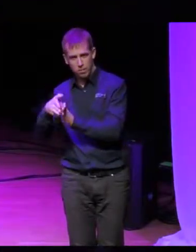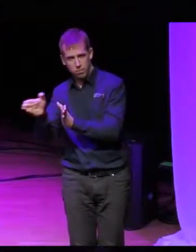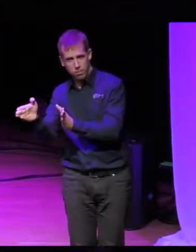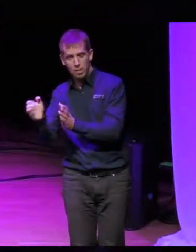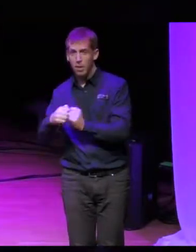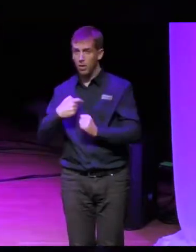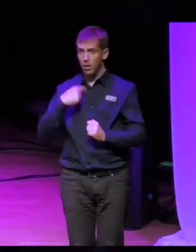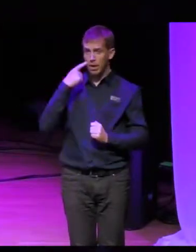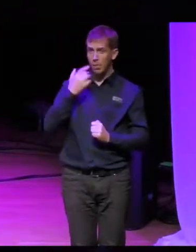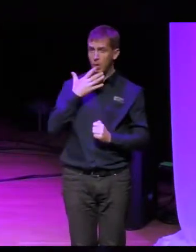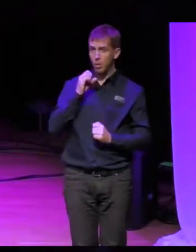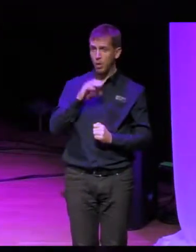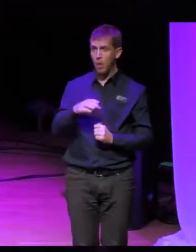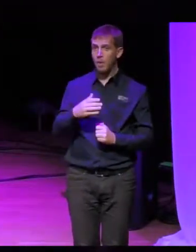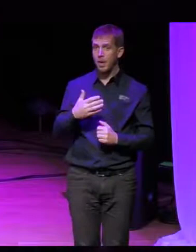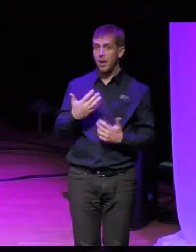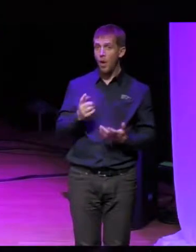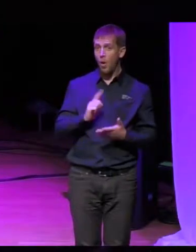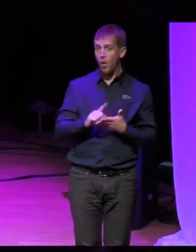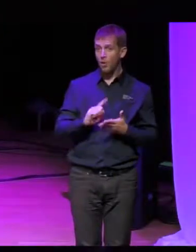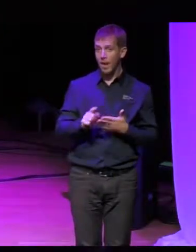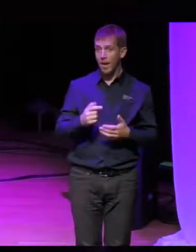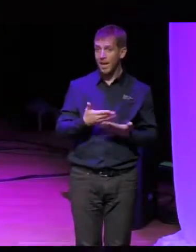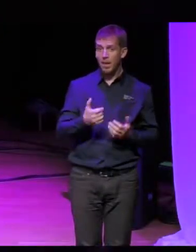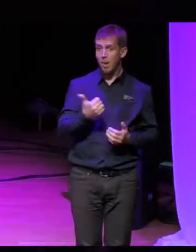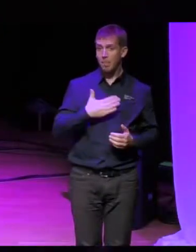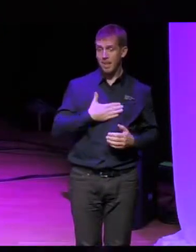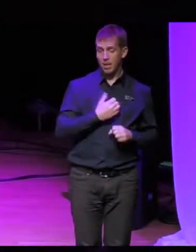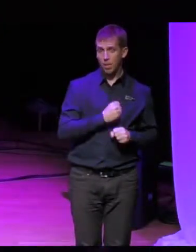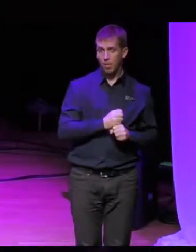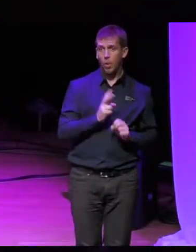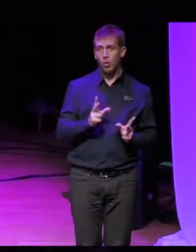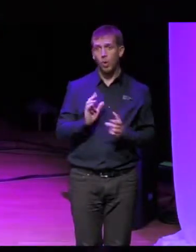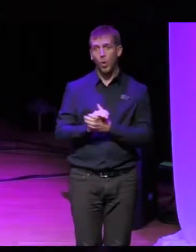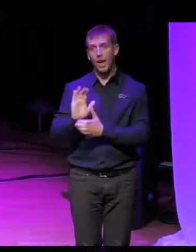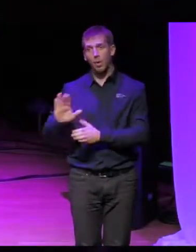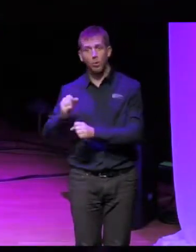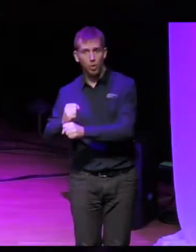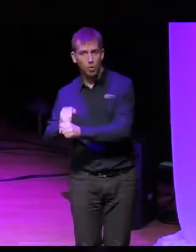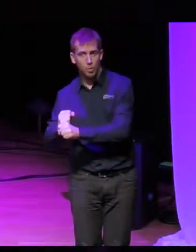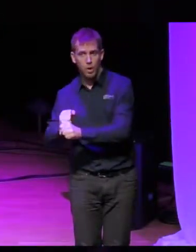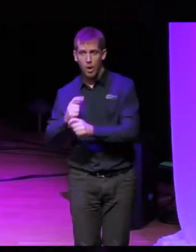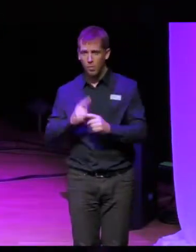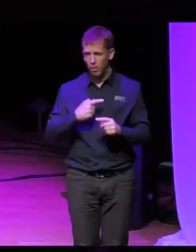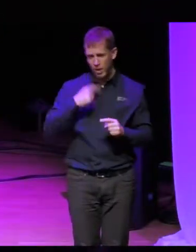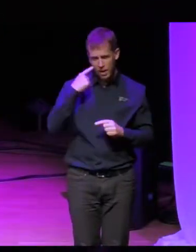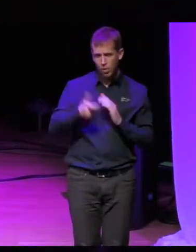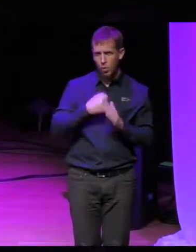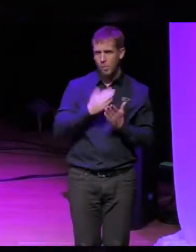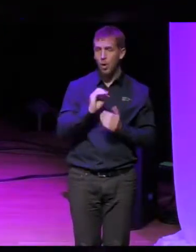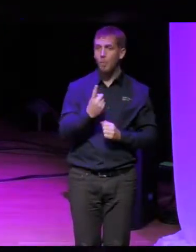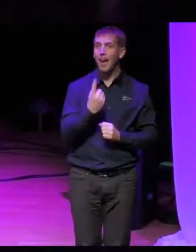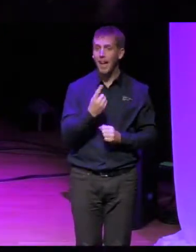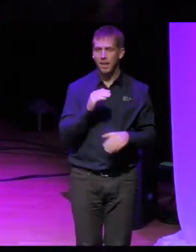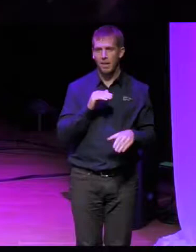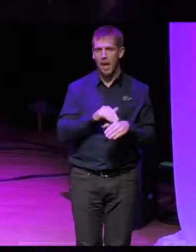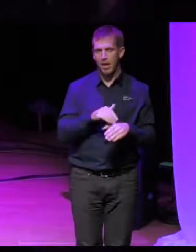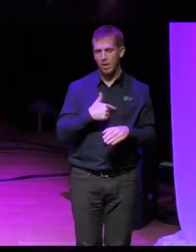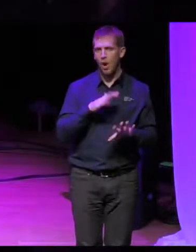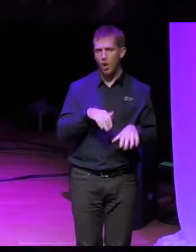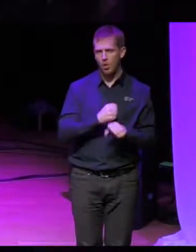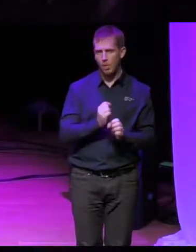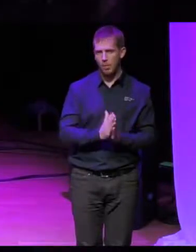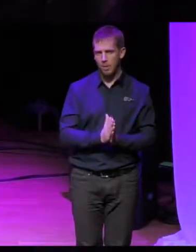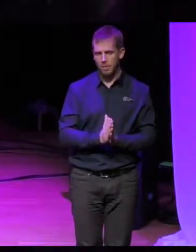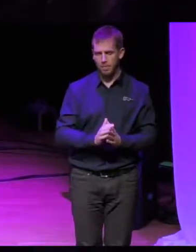the work of my colleagues in the National Legal Department, as well as one of the cases that I've been working on. As Anna